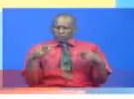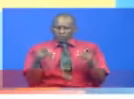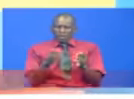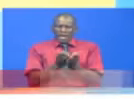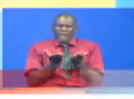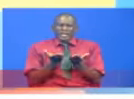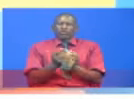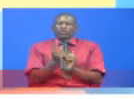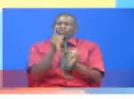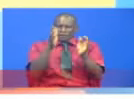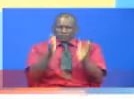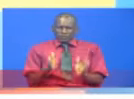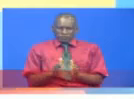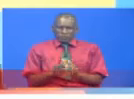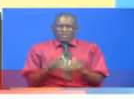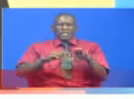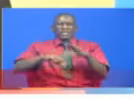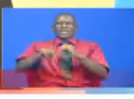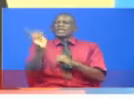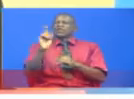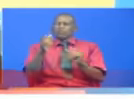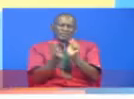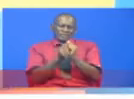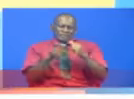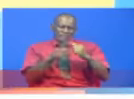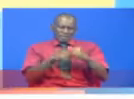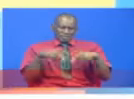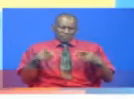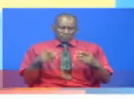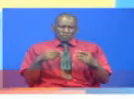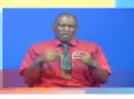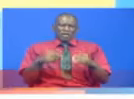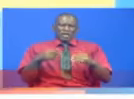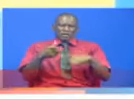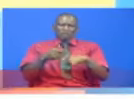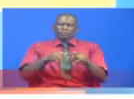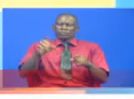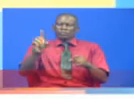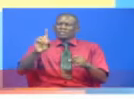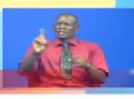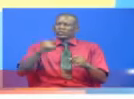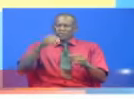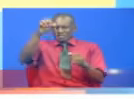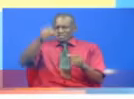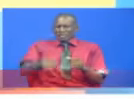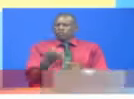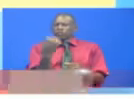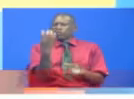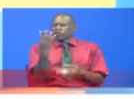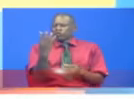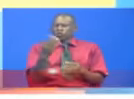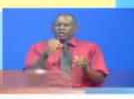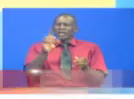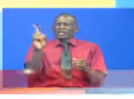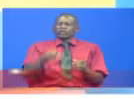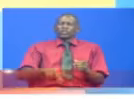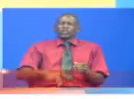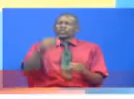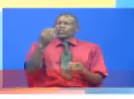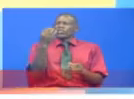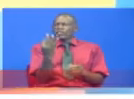1. In Nairobi, the 16 cases are in Dagoretti South 4, Dagoretti North